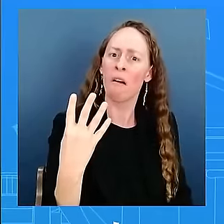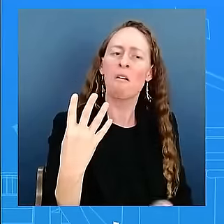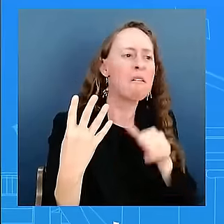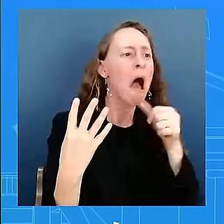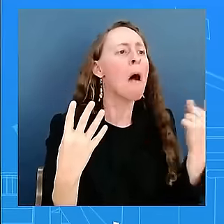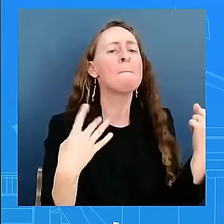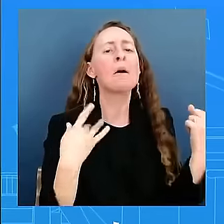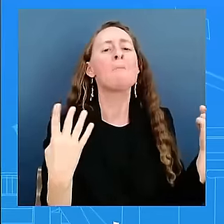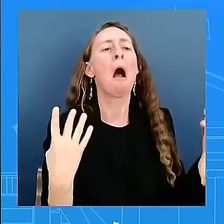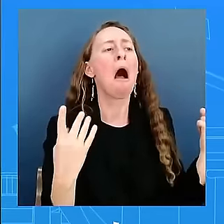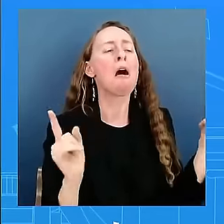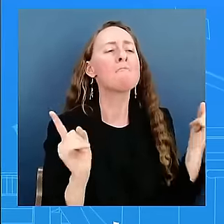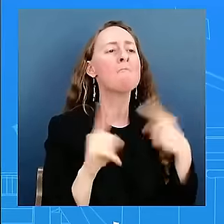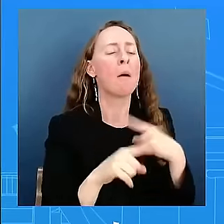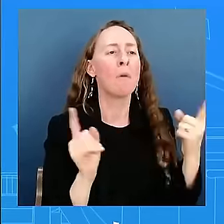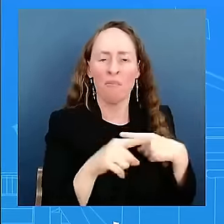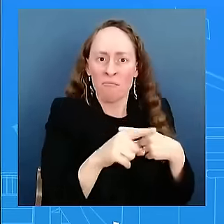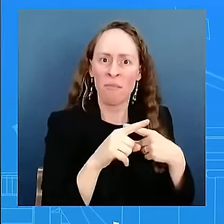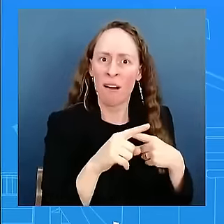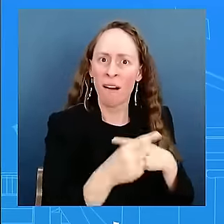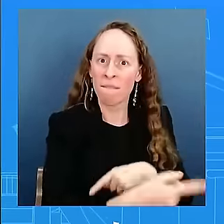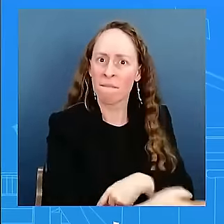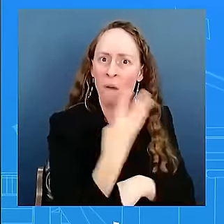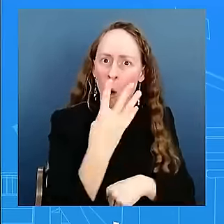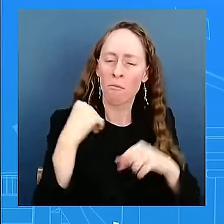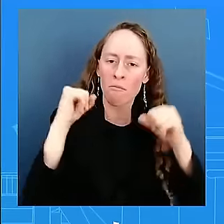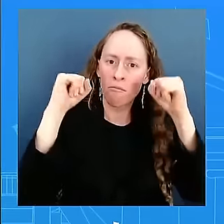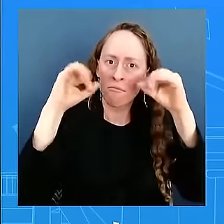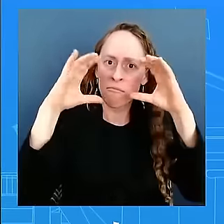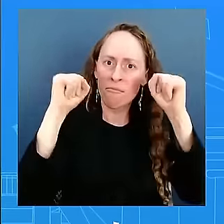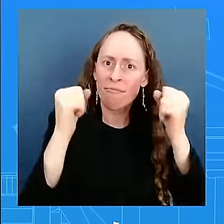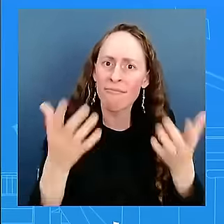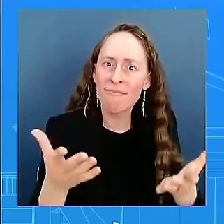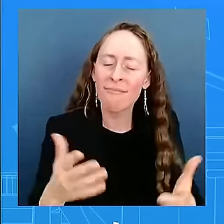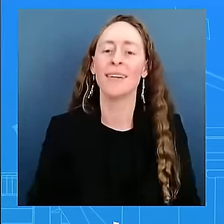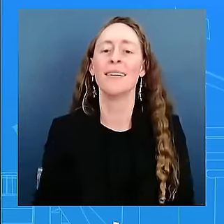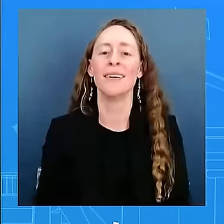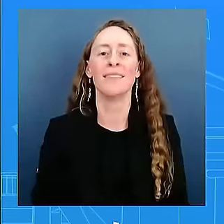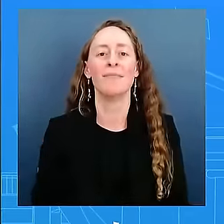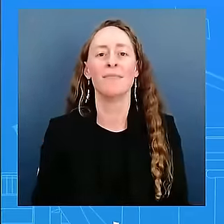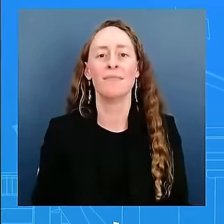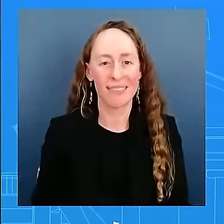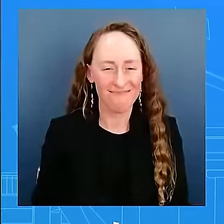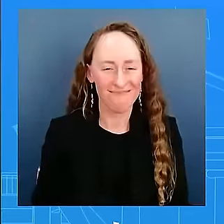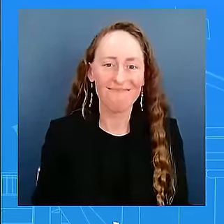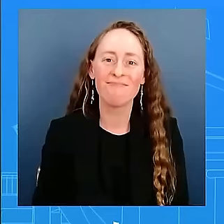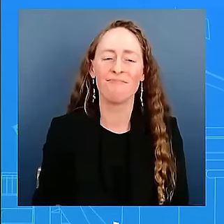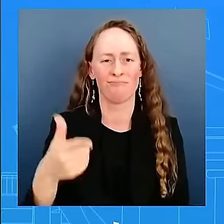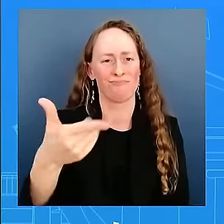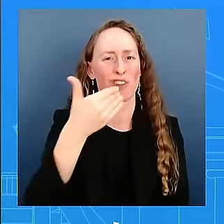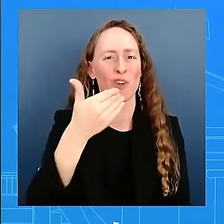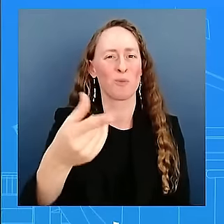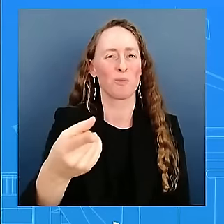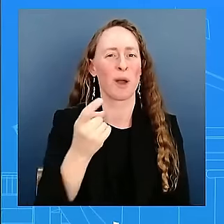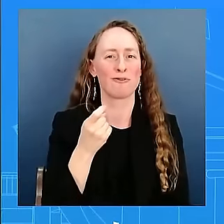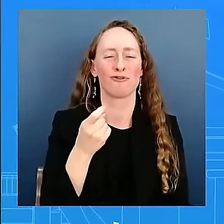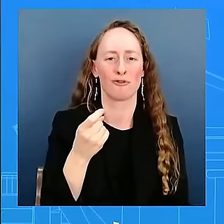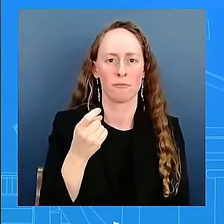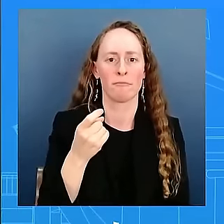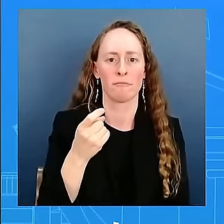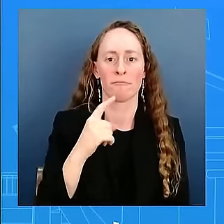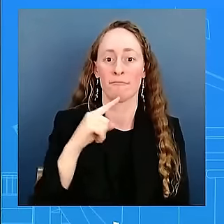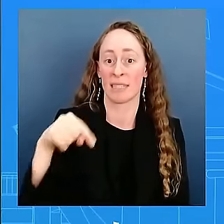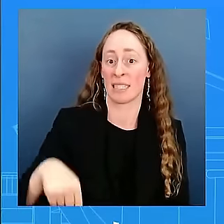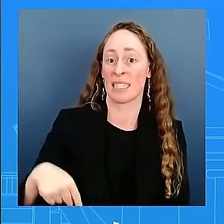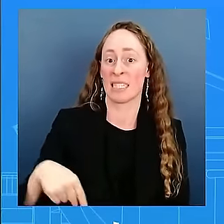great question. Which I don't feel entirely comfortable answering because this was an organic process involving a lot of people across our